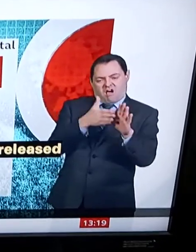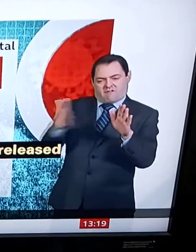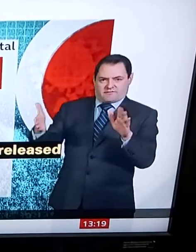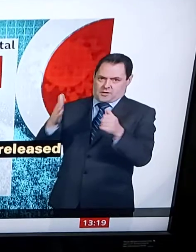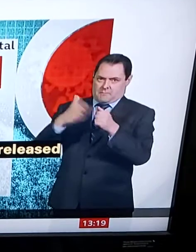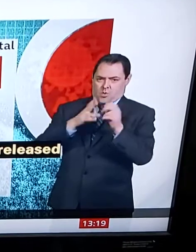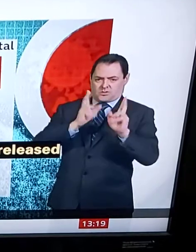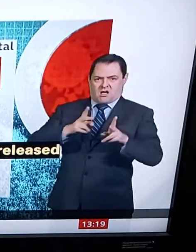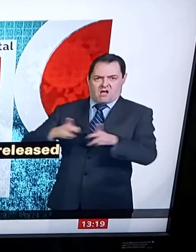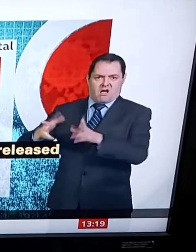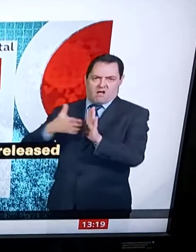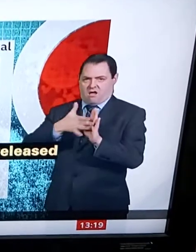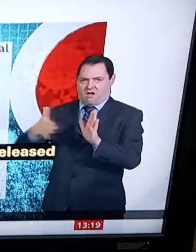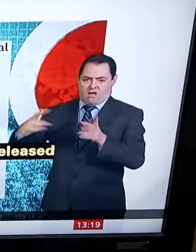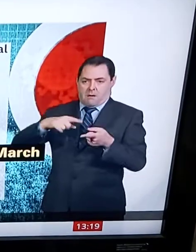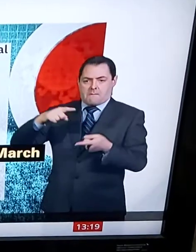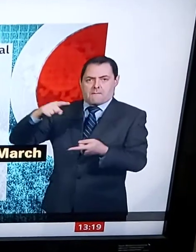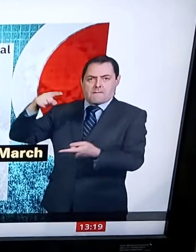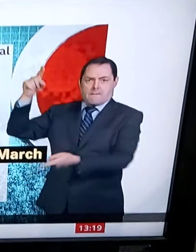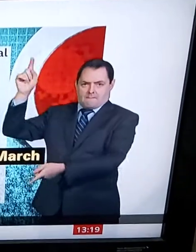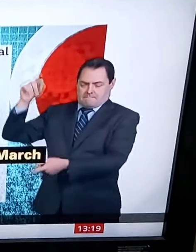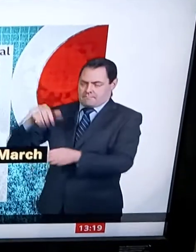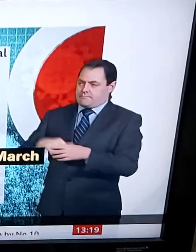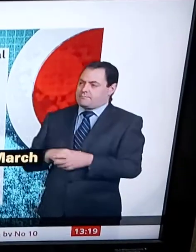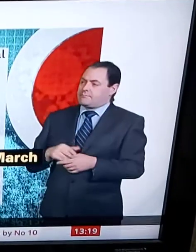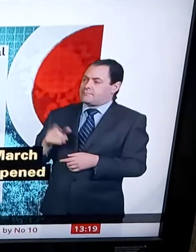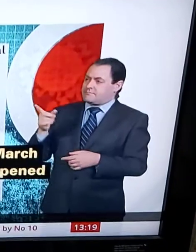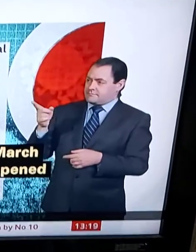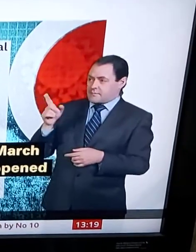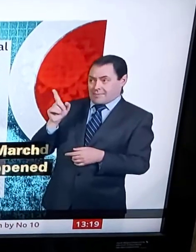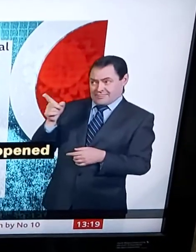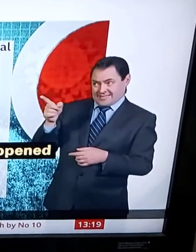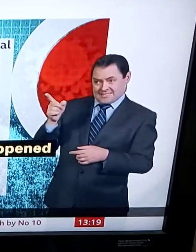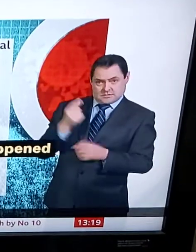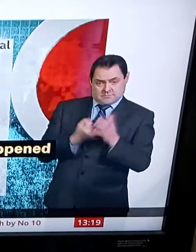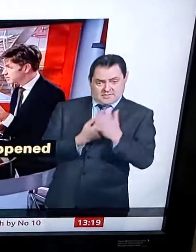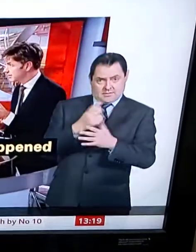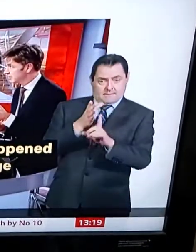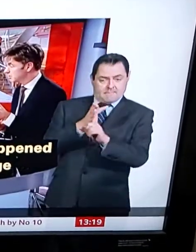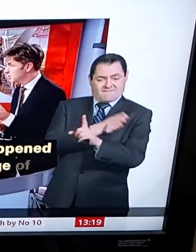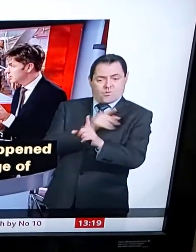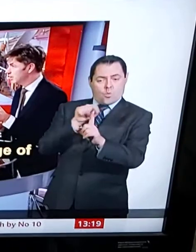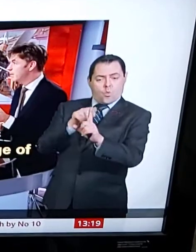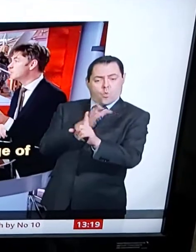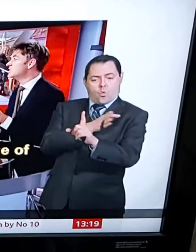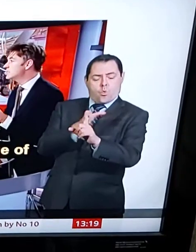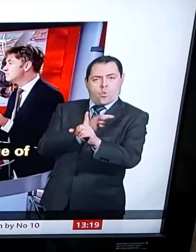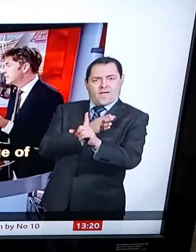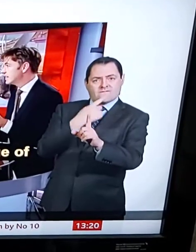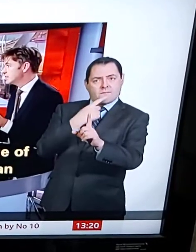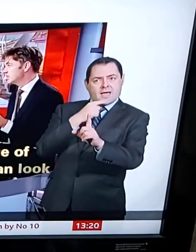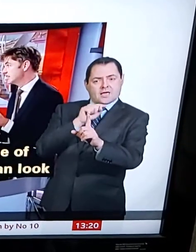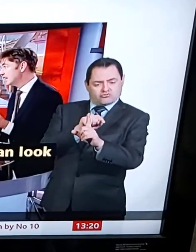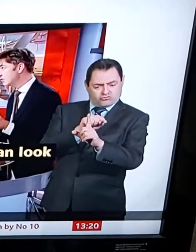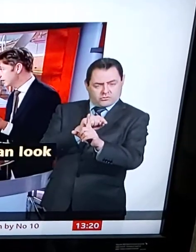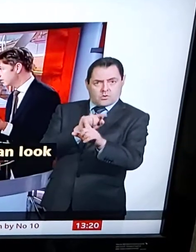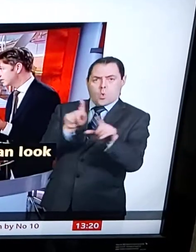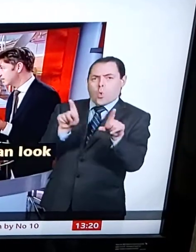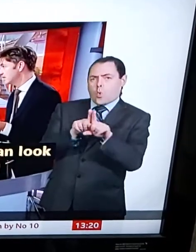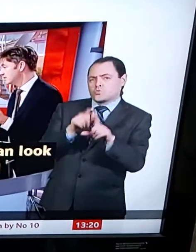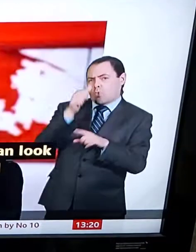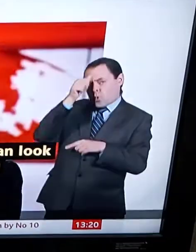But one advantage of looking back in time like this is that we can look at the deaths that had occurred before the 27th of March, but didn't make it into the daily